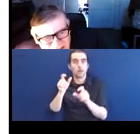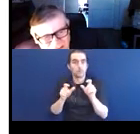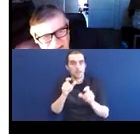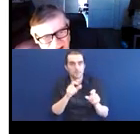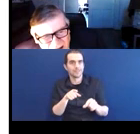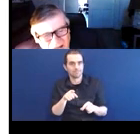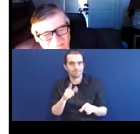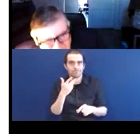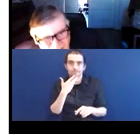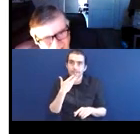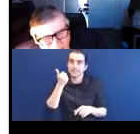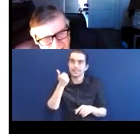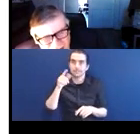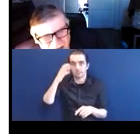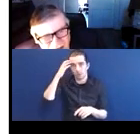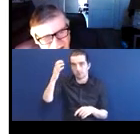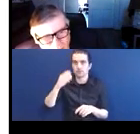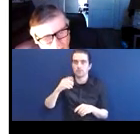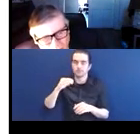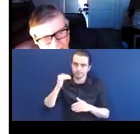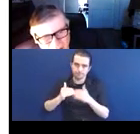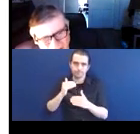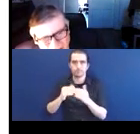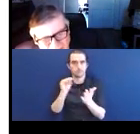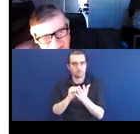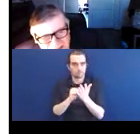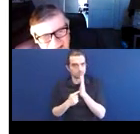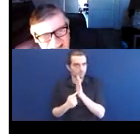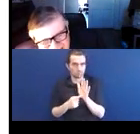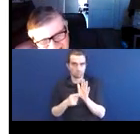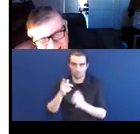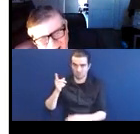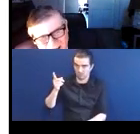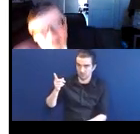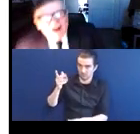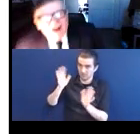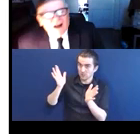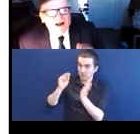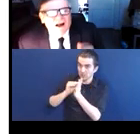quotas, making the quota work? We had about 5% in